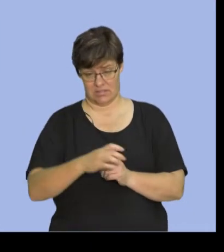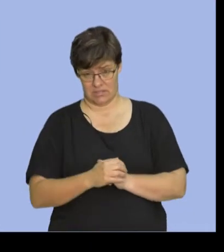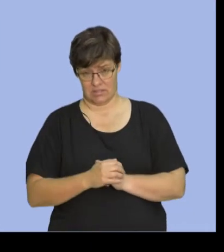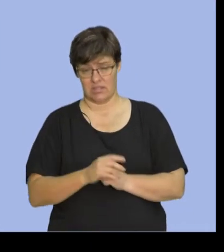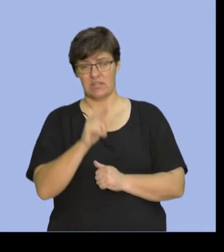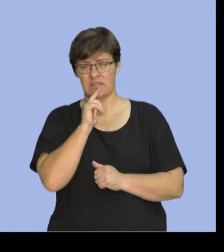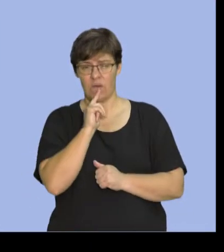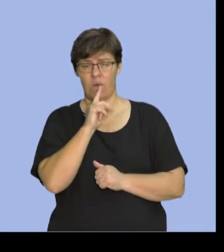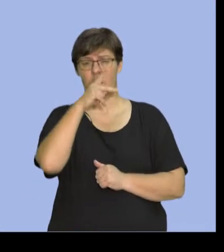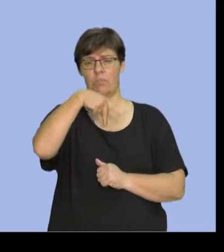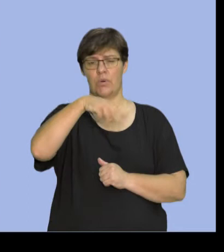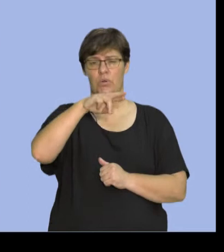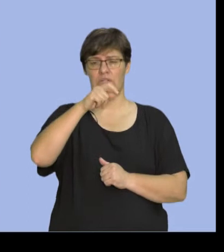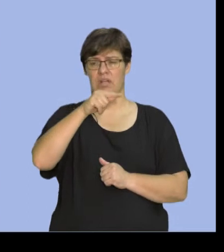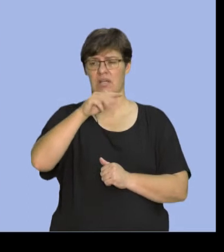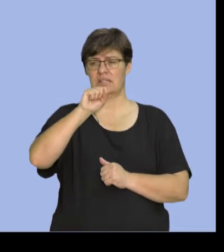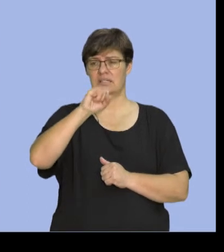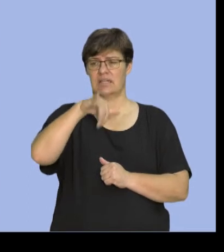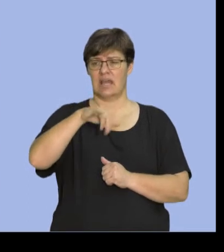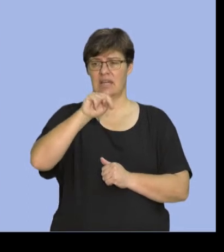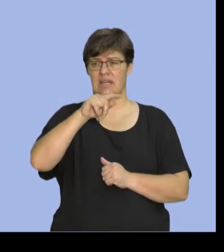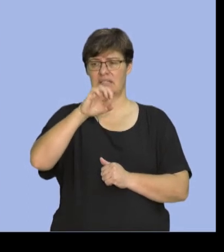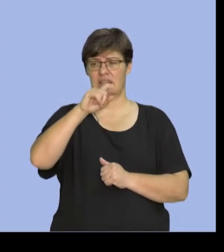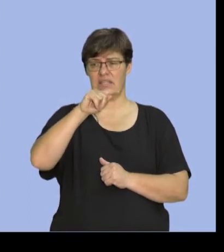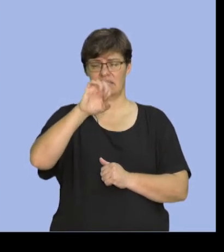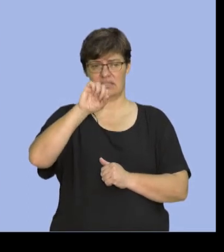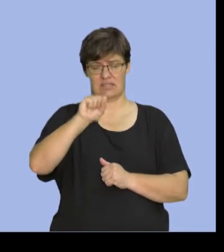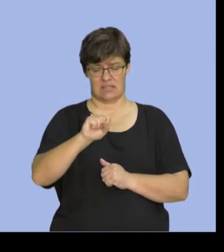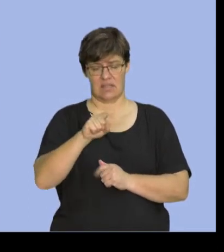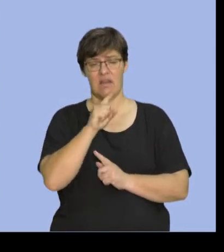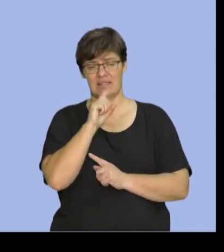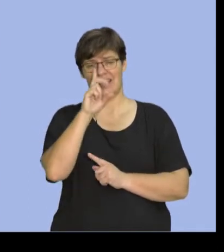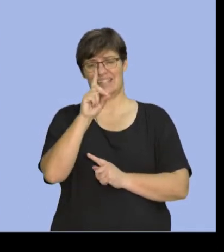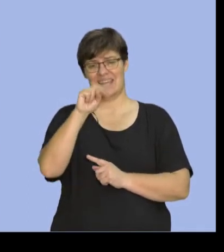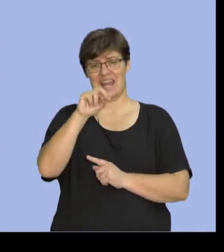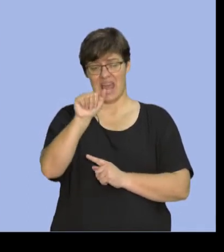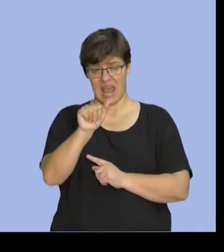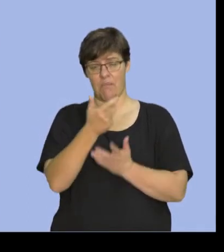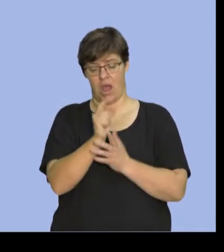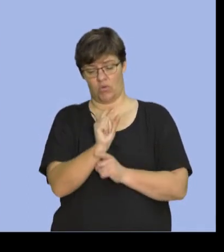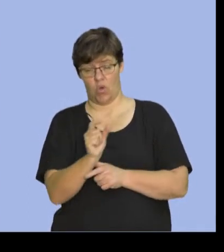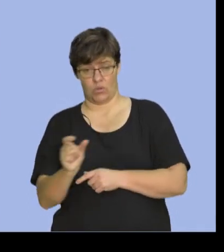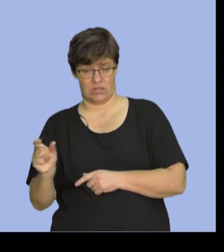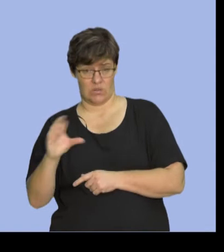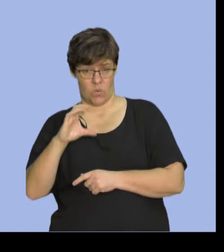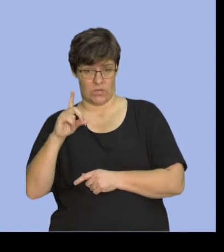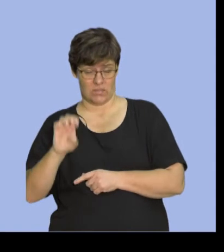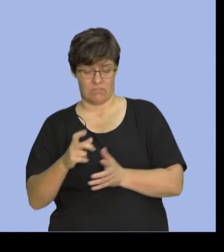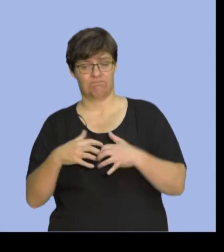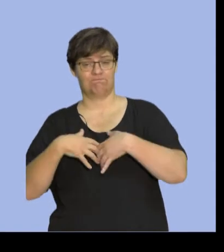protein synthesis, it is the information that comes from the DNA in the form of a genetic code that makes up the